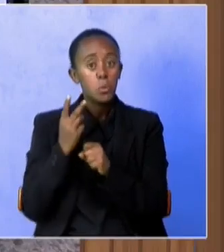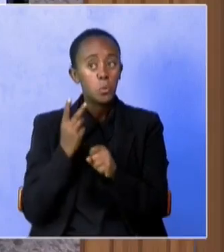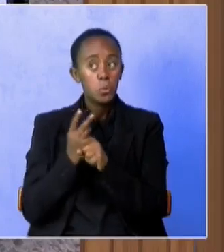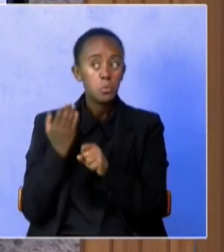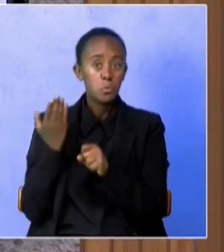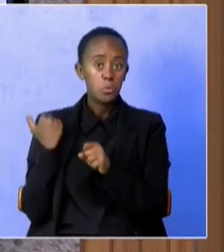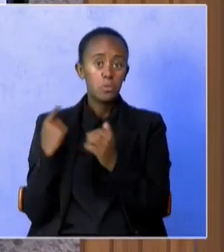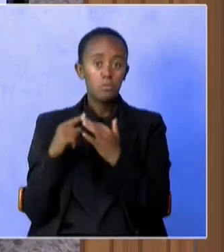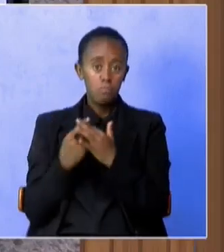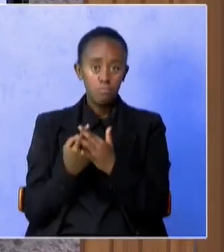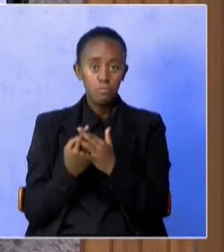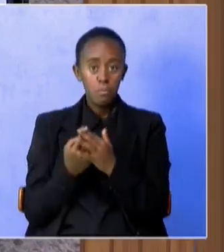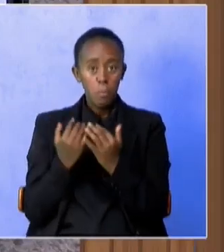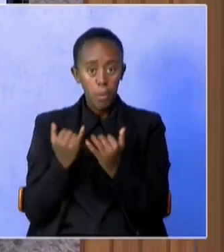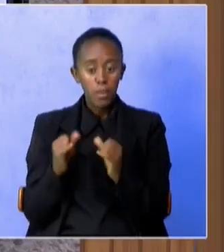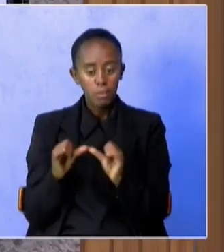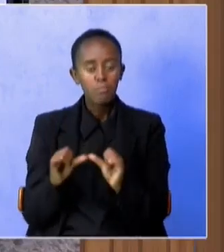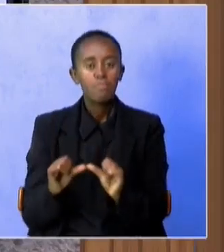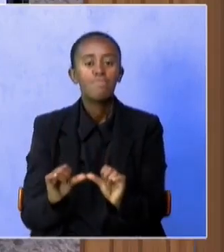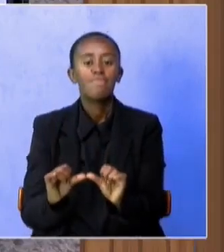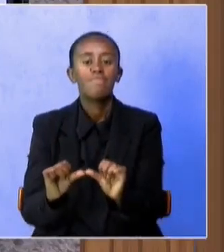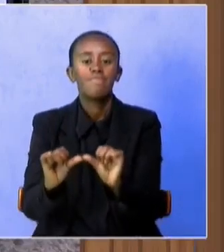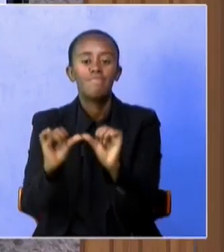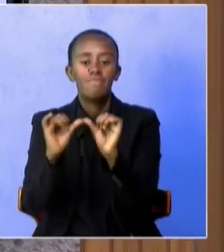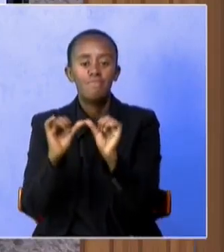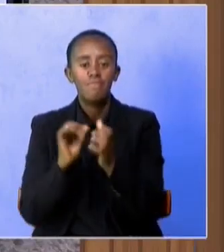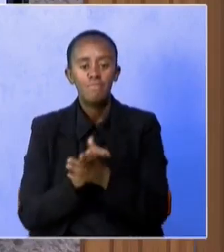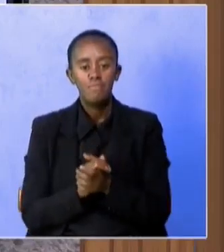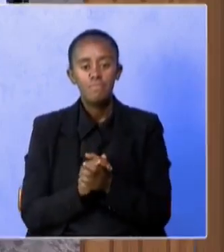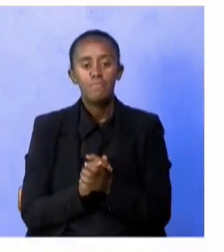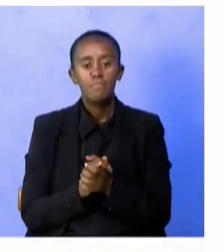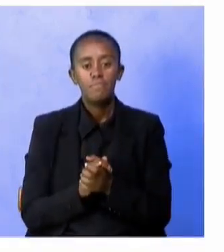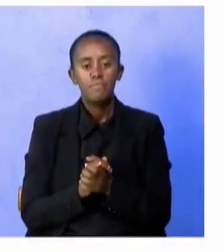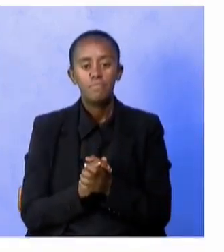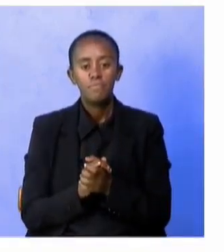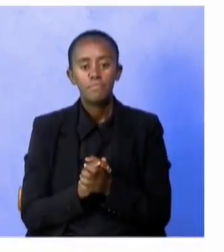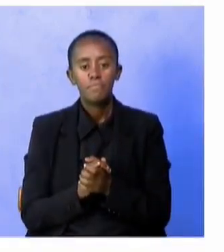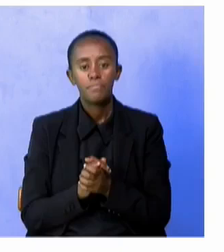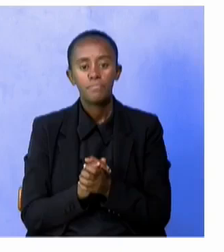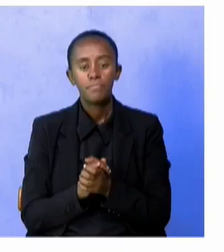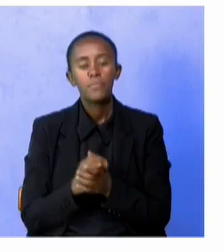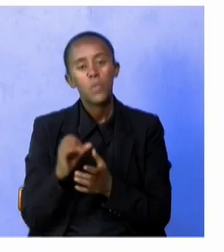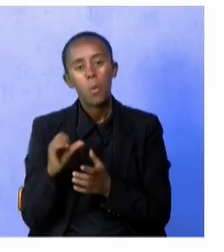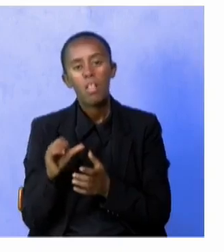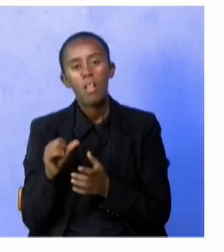ongoing. What else? What other example can we give?